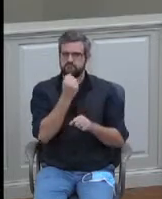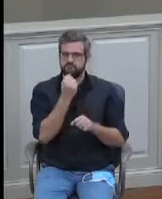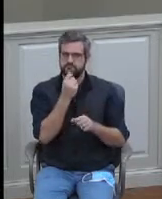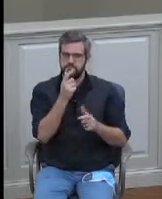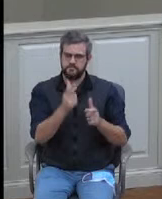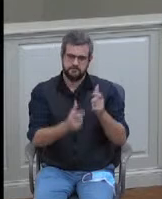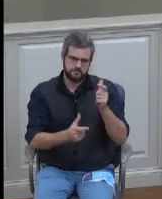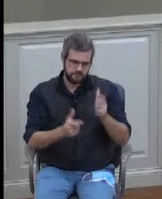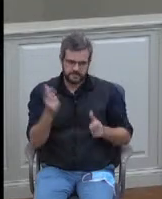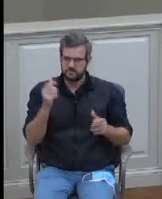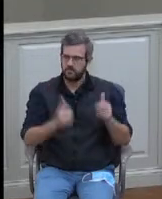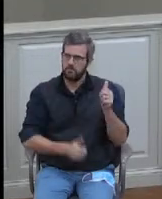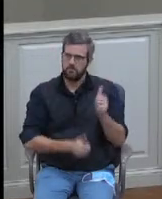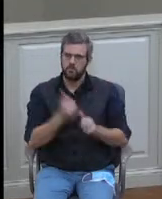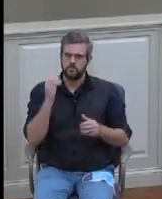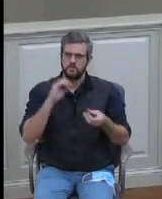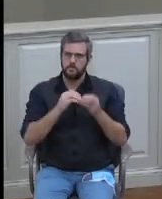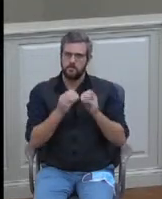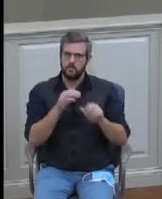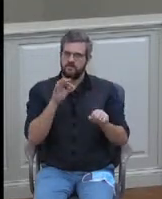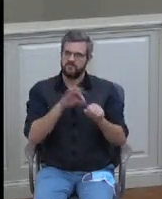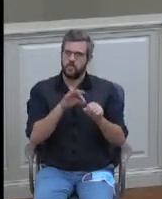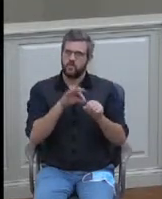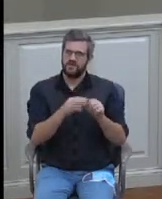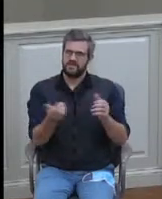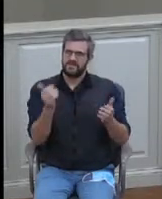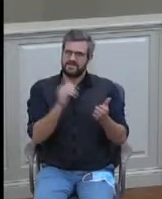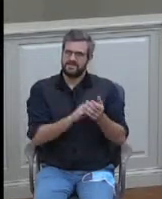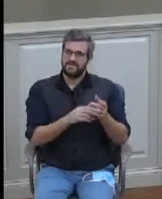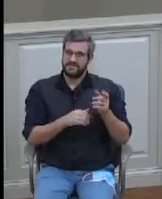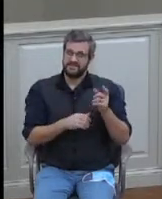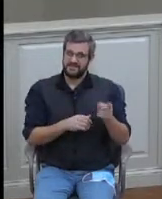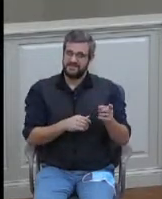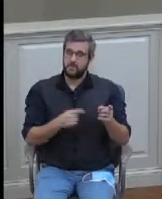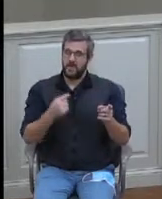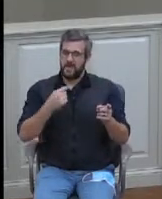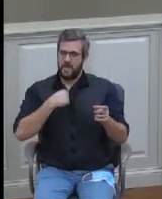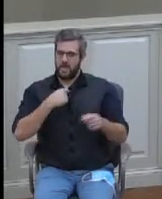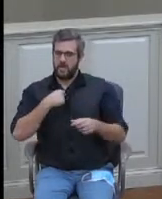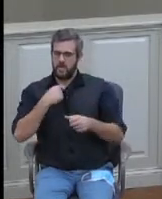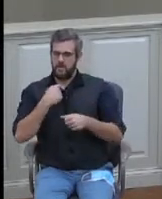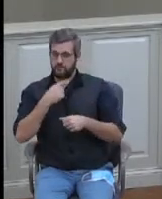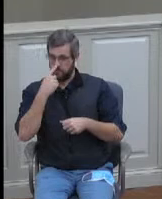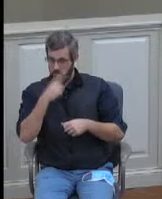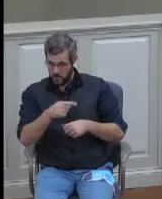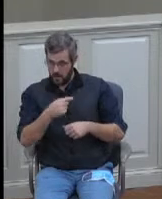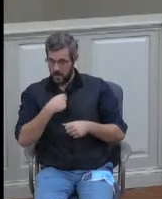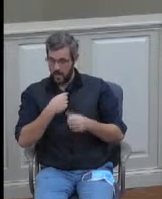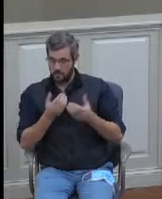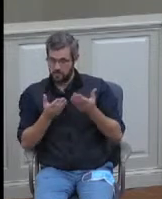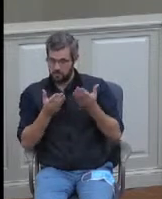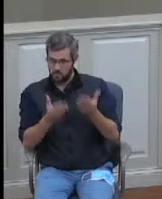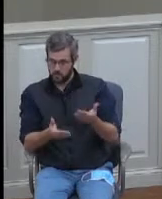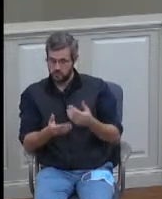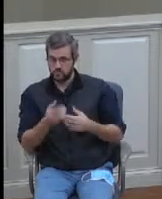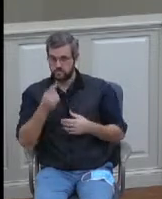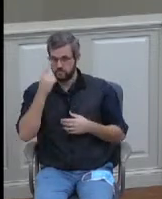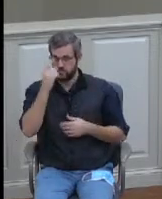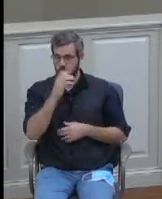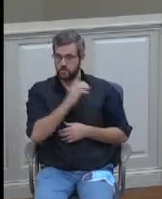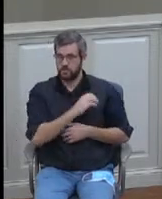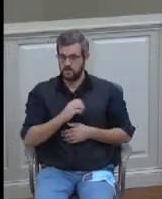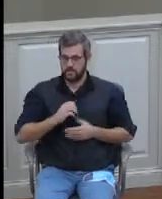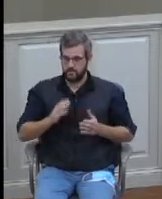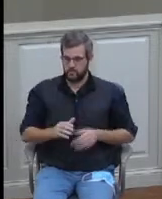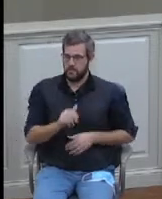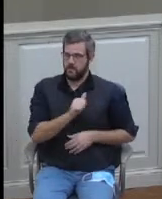largest vote getter. And so with that, I will make the motion, if you don't mind, for Commissioner Atkins to